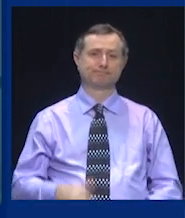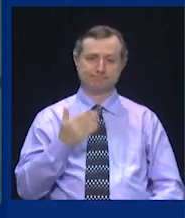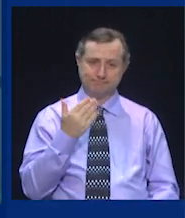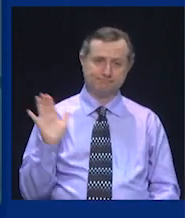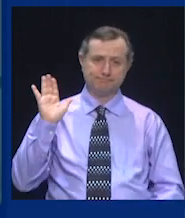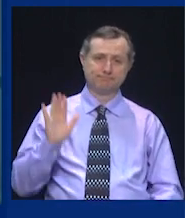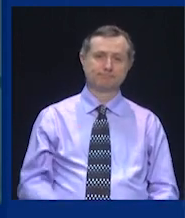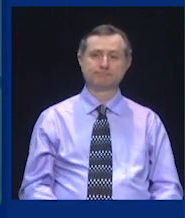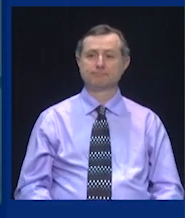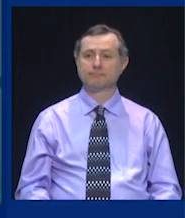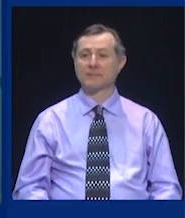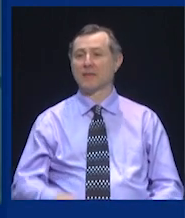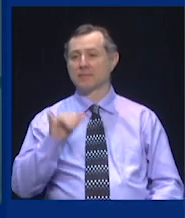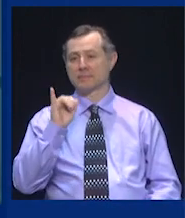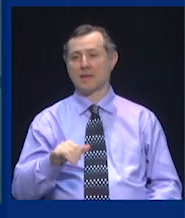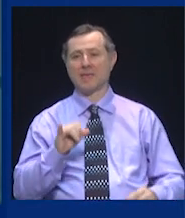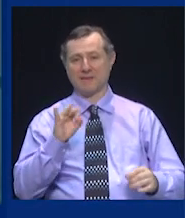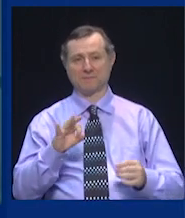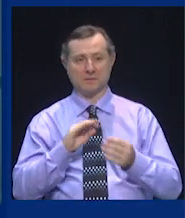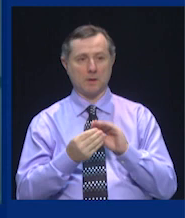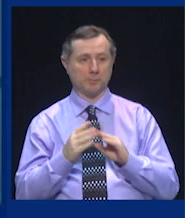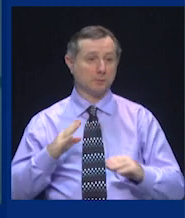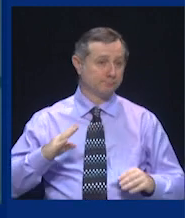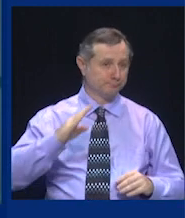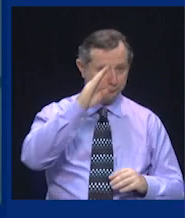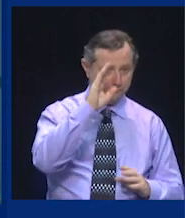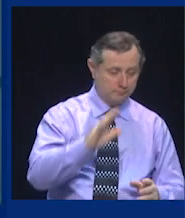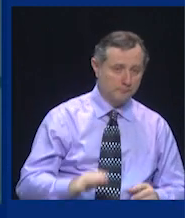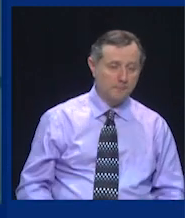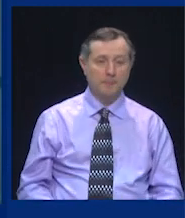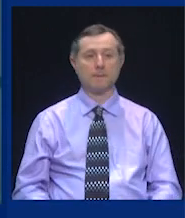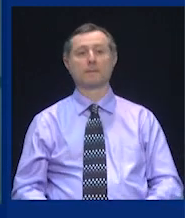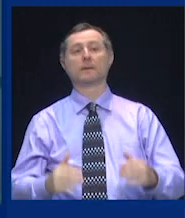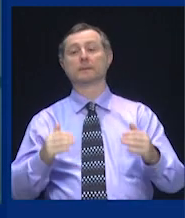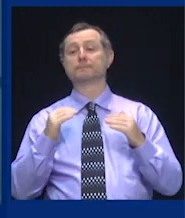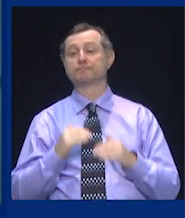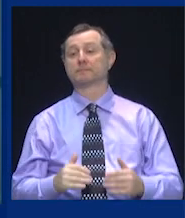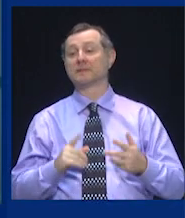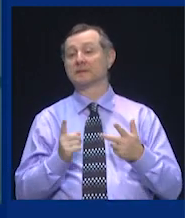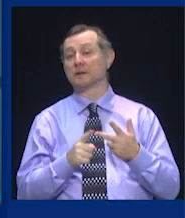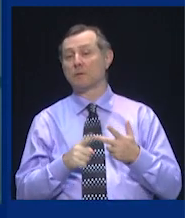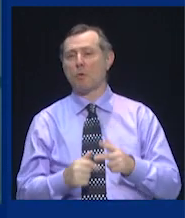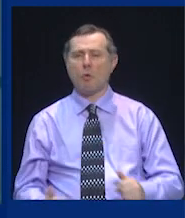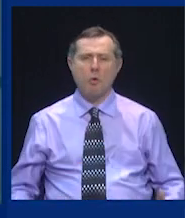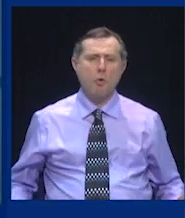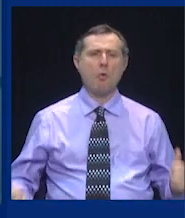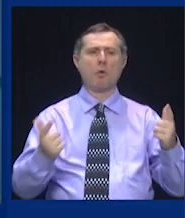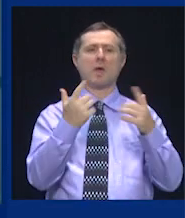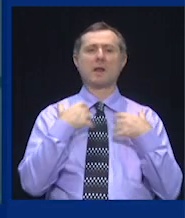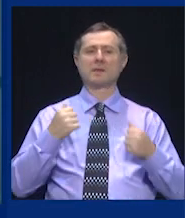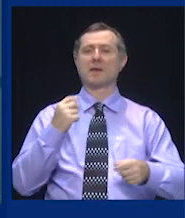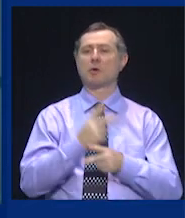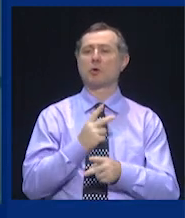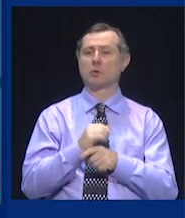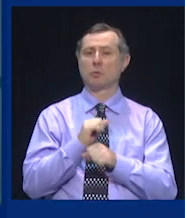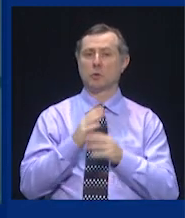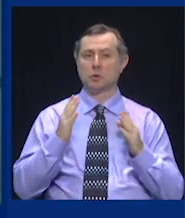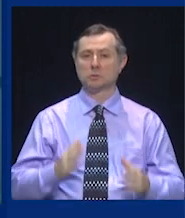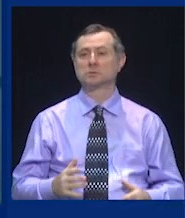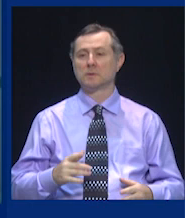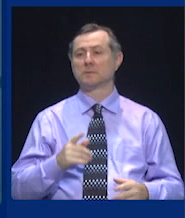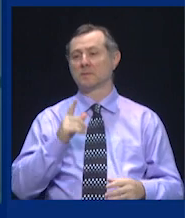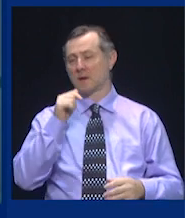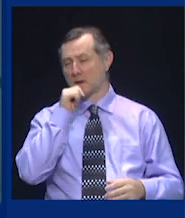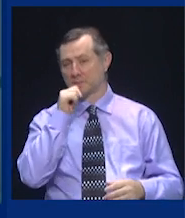if the numbers go up. And then all healthcare workers in all private